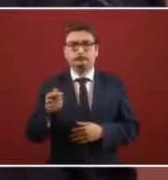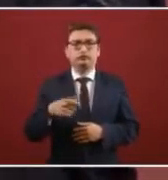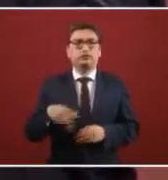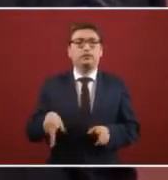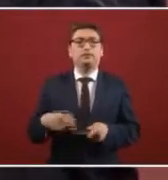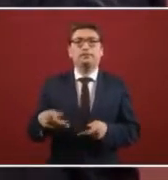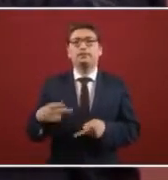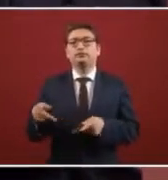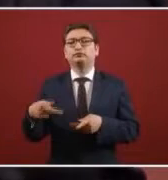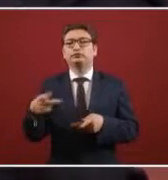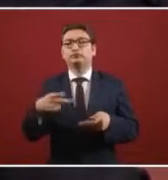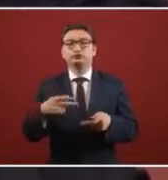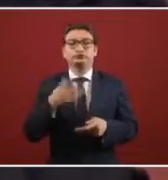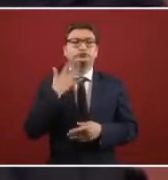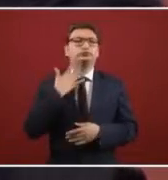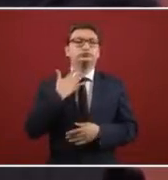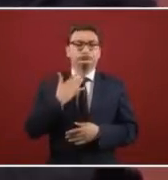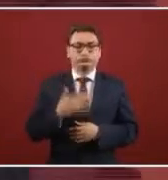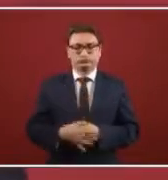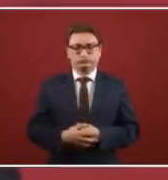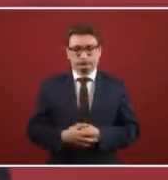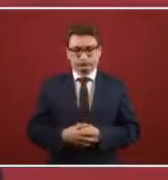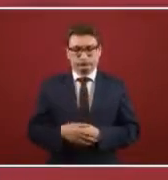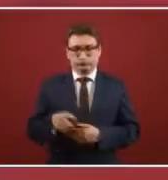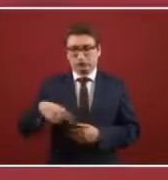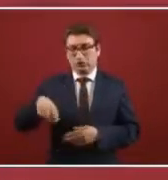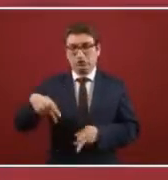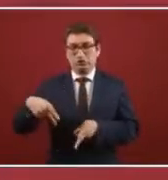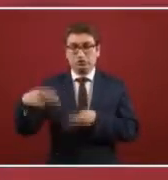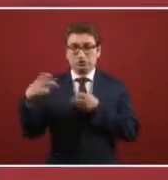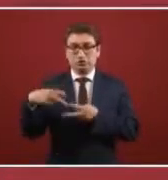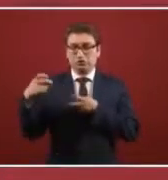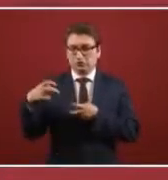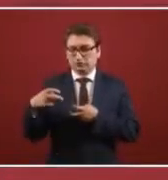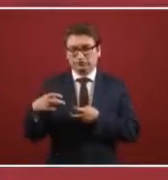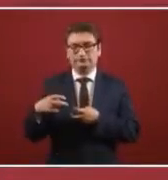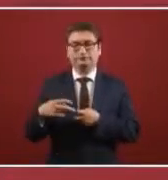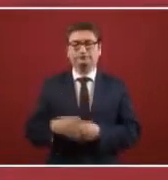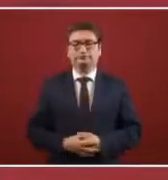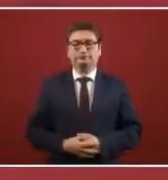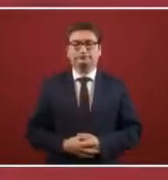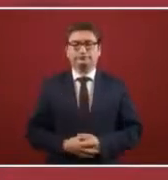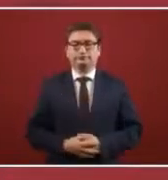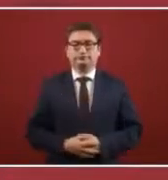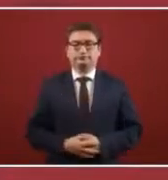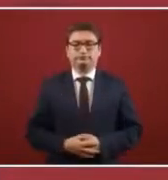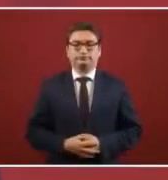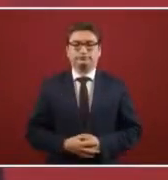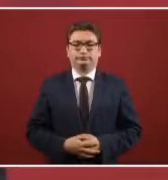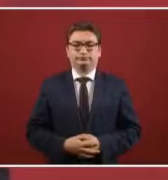vendiendo gasolina, They were selling gasoline robada, that was stolen. huachicol. Huachicoy.